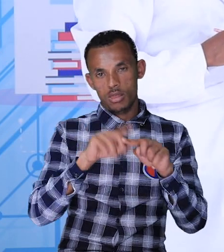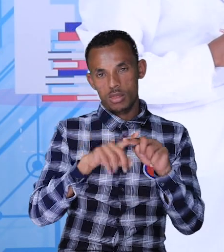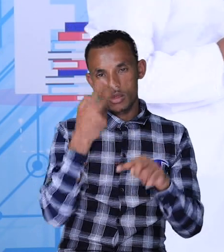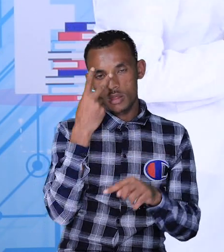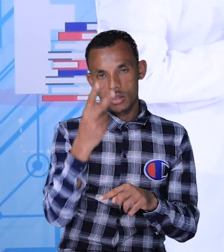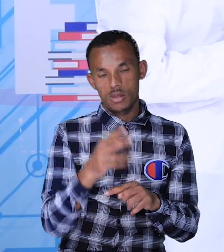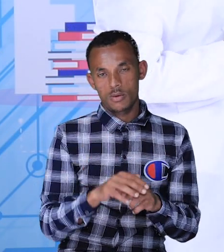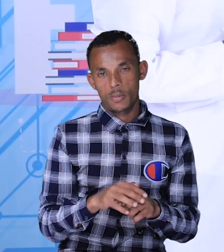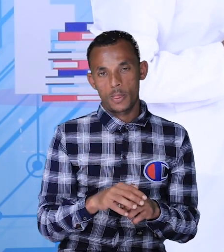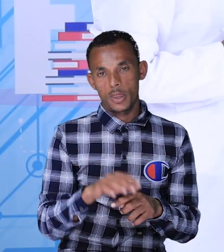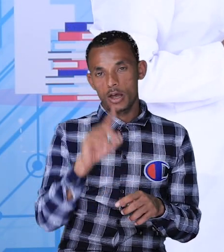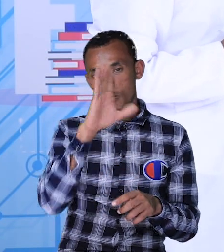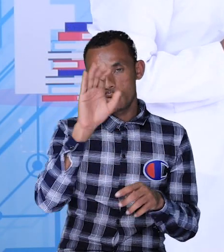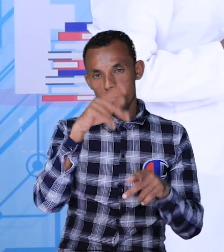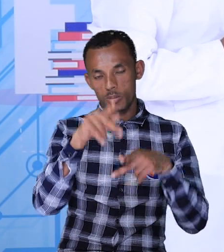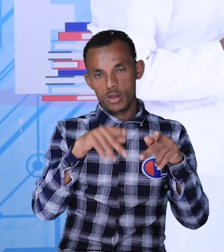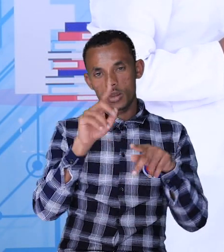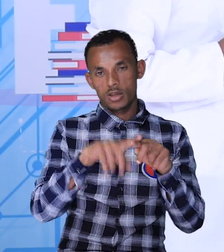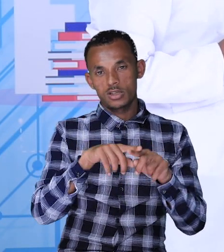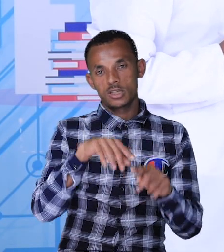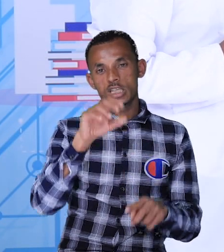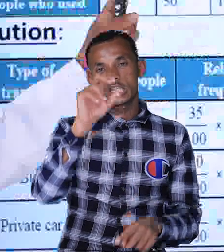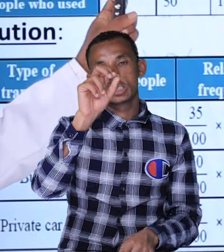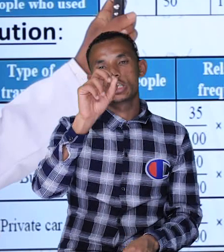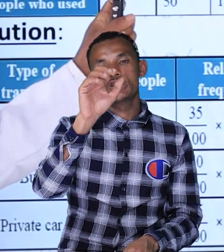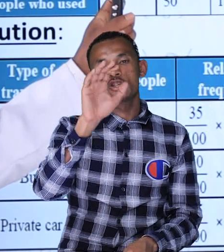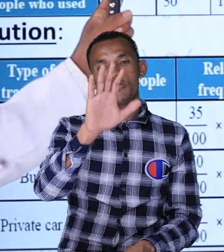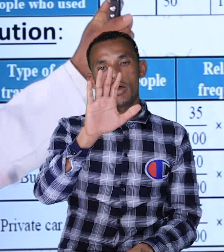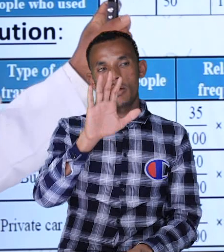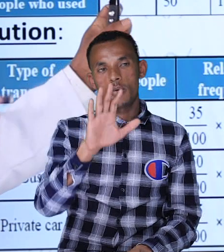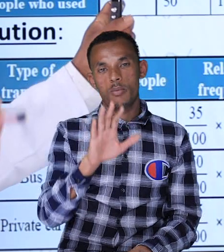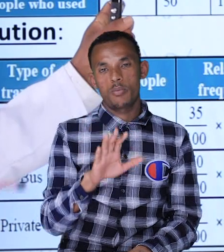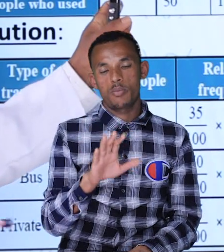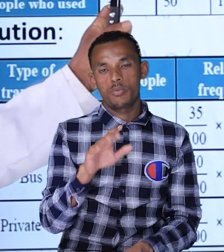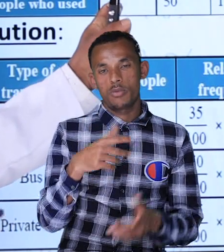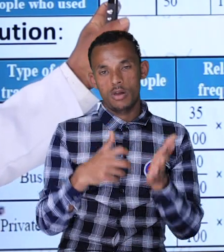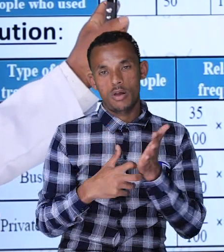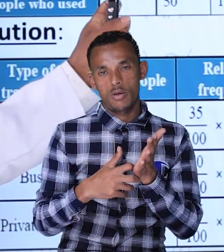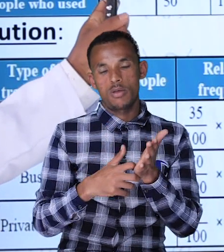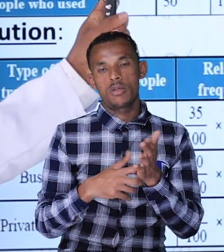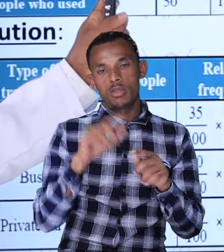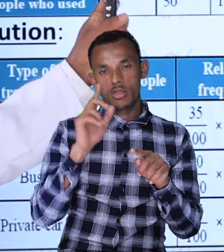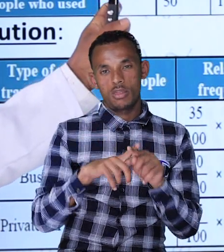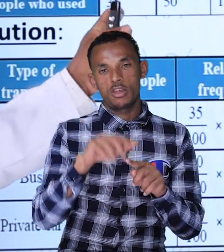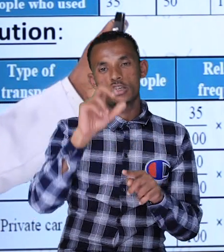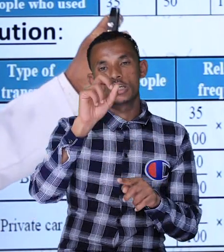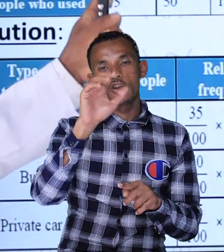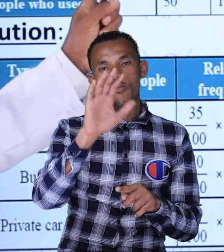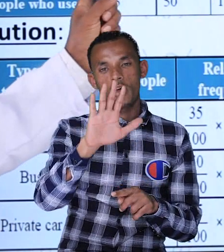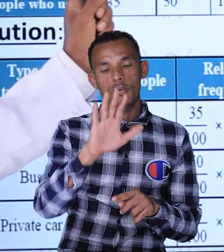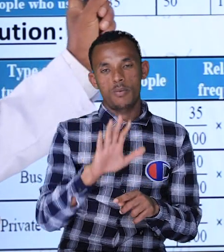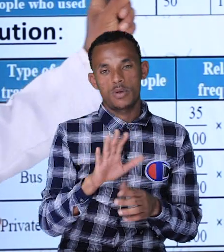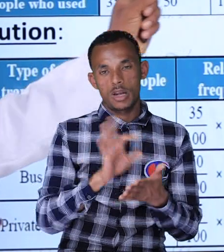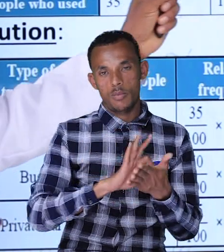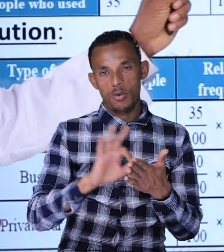100 people, people who use a taxi certified, the number of people who used to travel taxi is